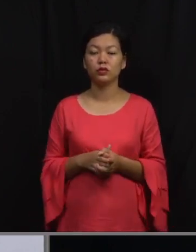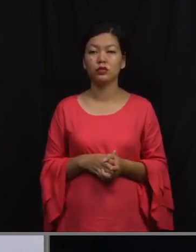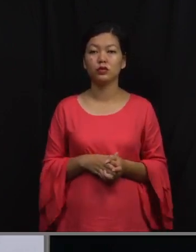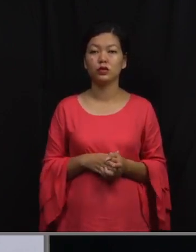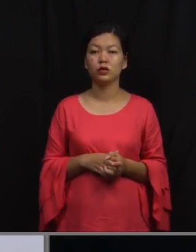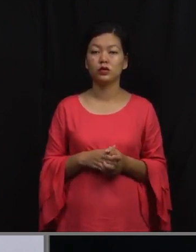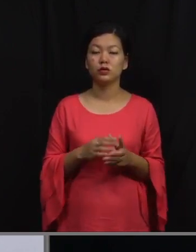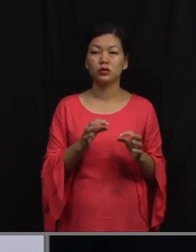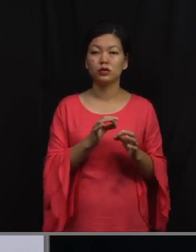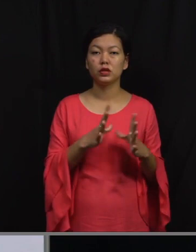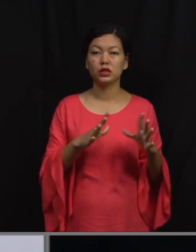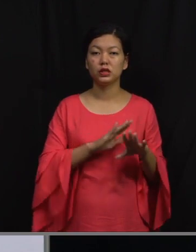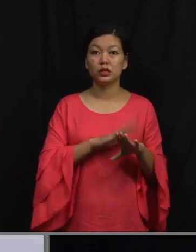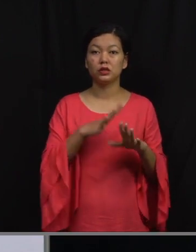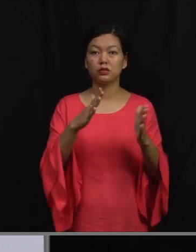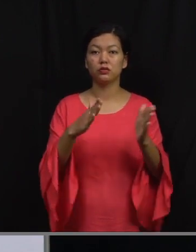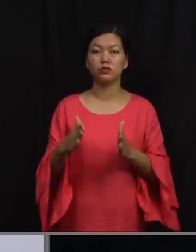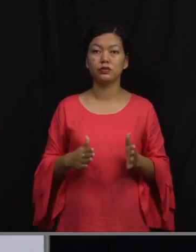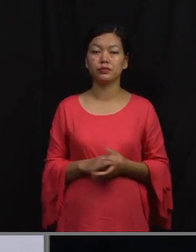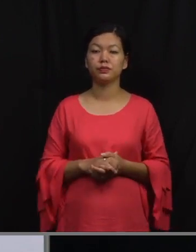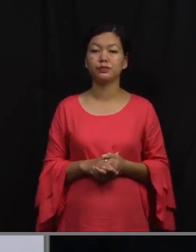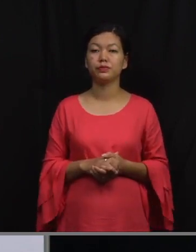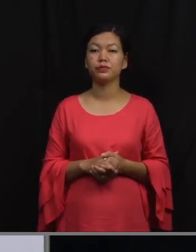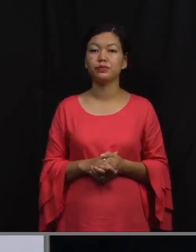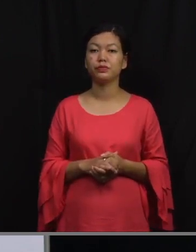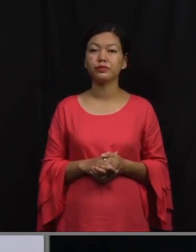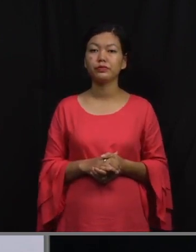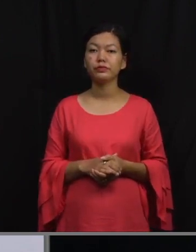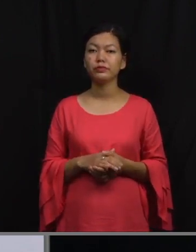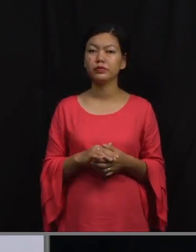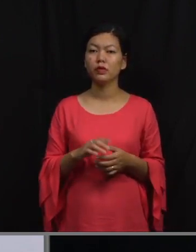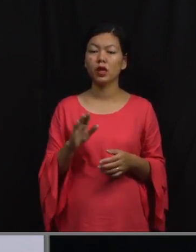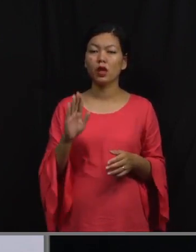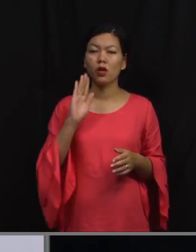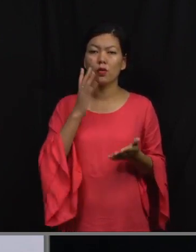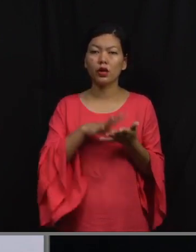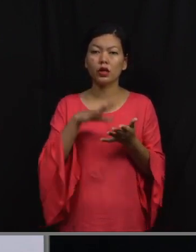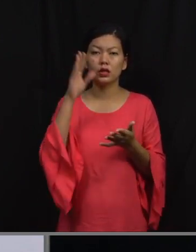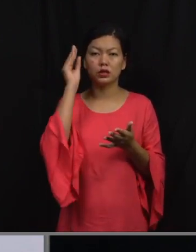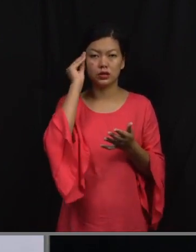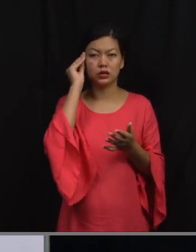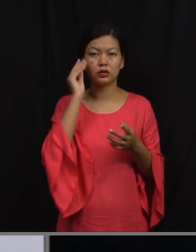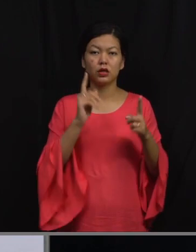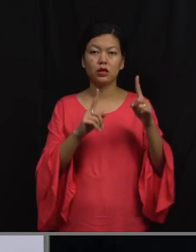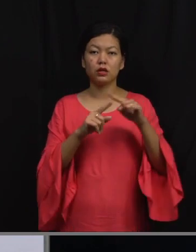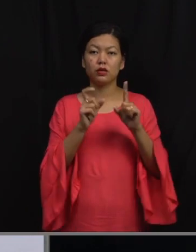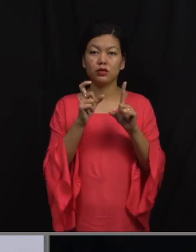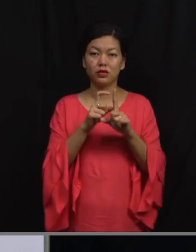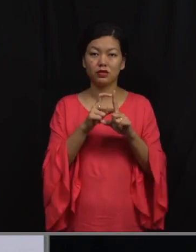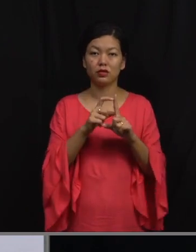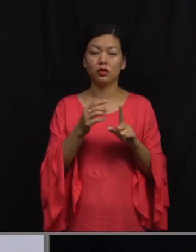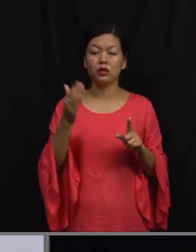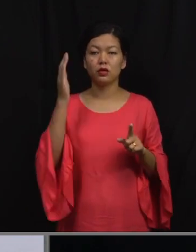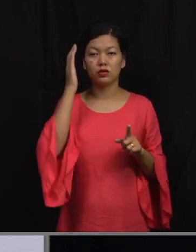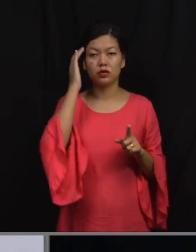thermodynamics. Okay. So thermodynamics, this is a very interesting part, because once we know the thermodynamics, we know how to design cars, how to design the car